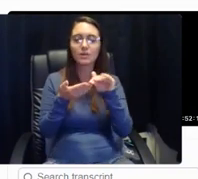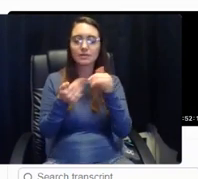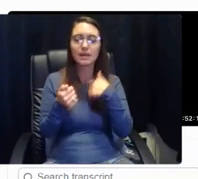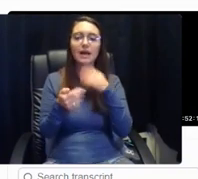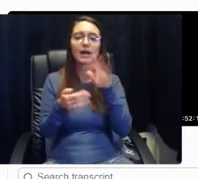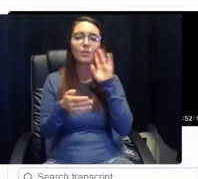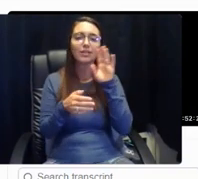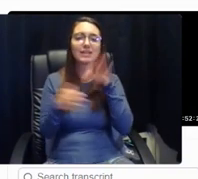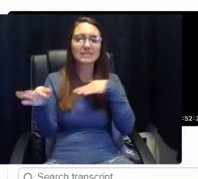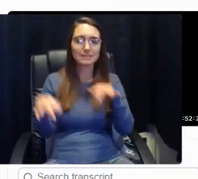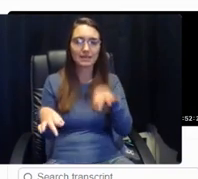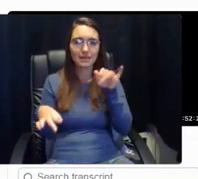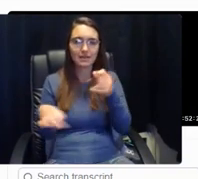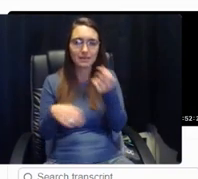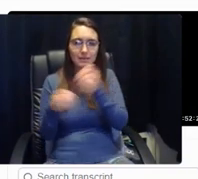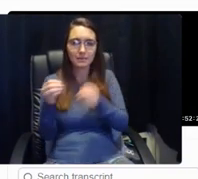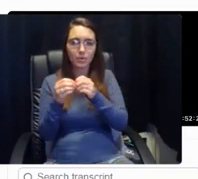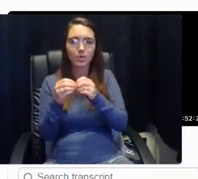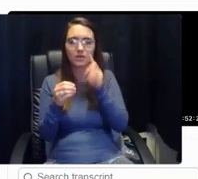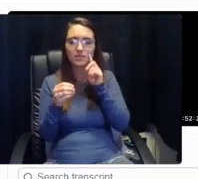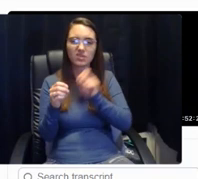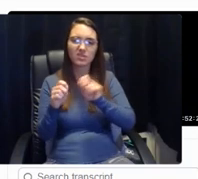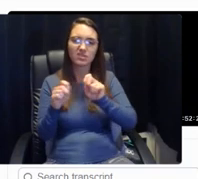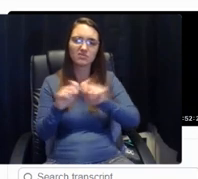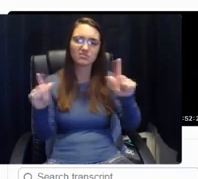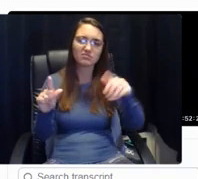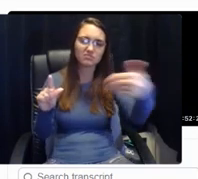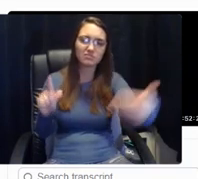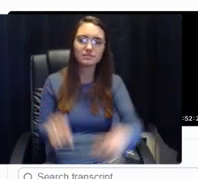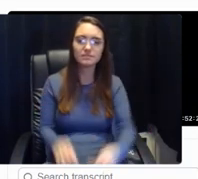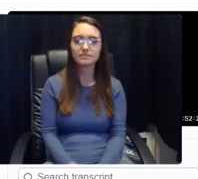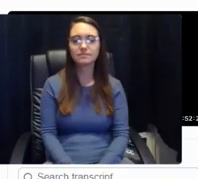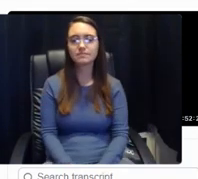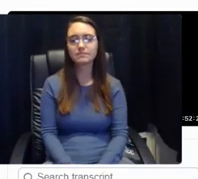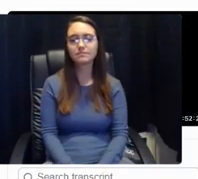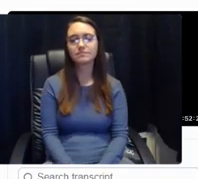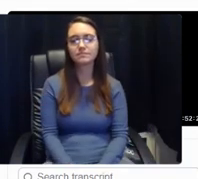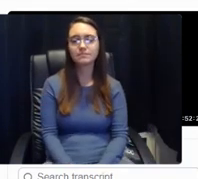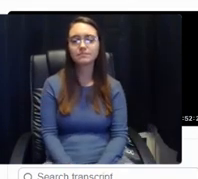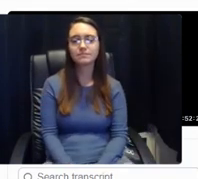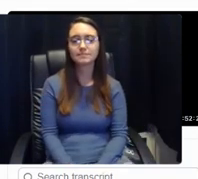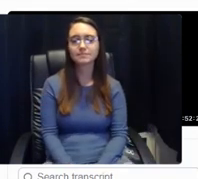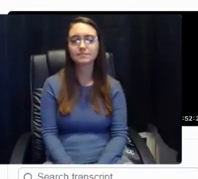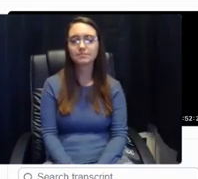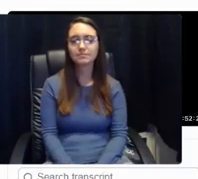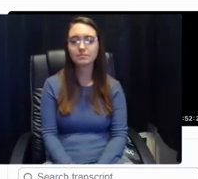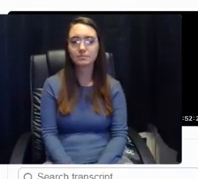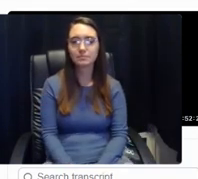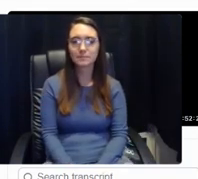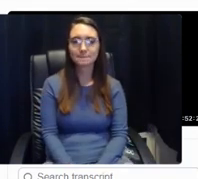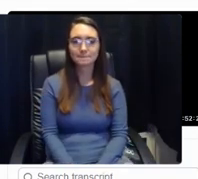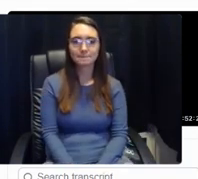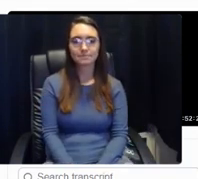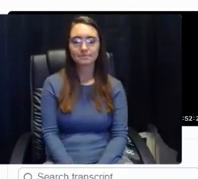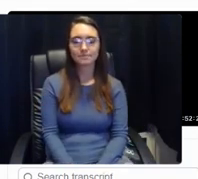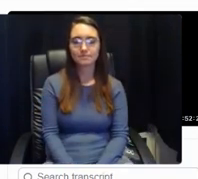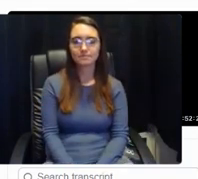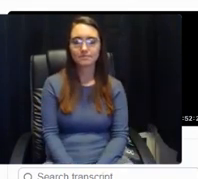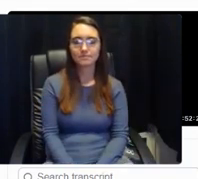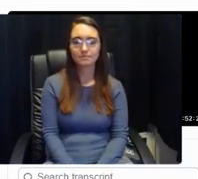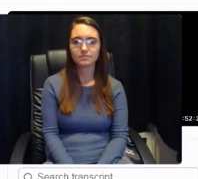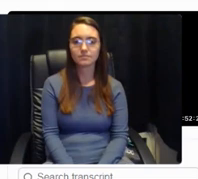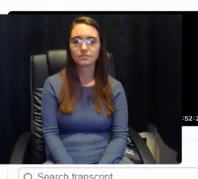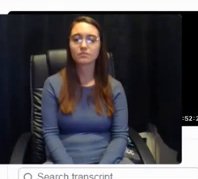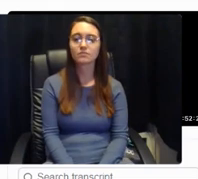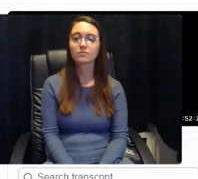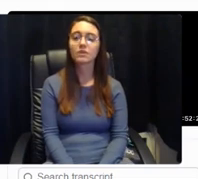next view graph here. So before we go there, then if you